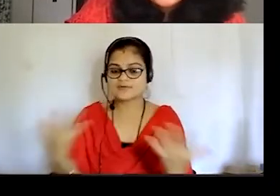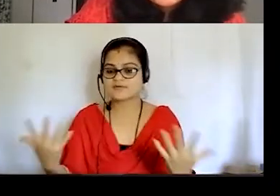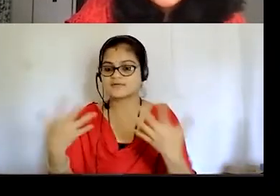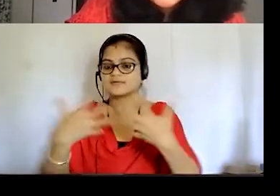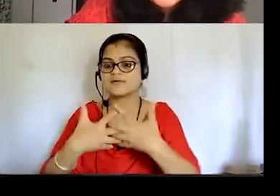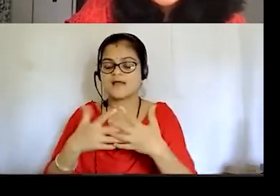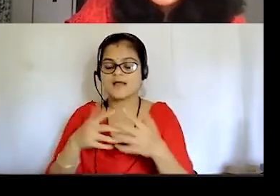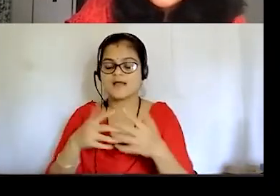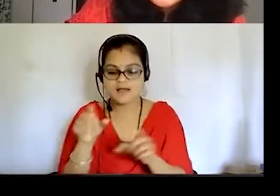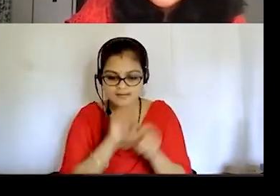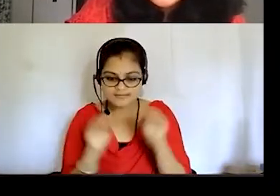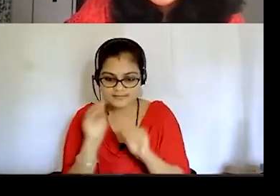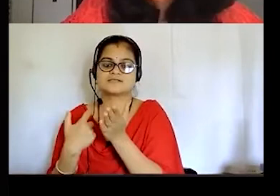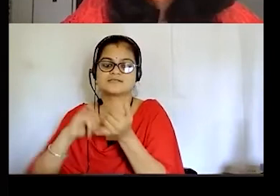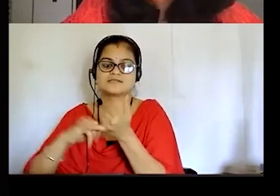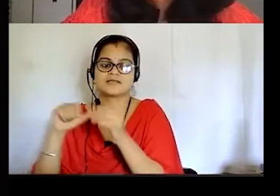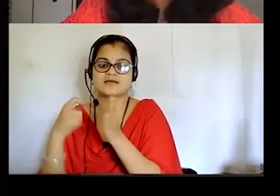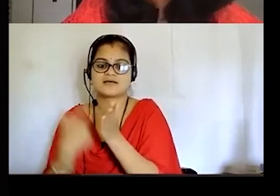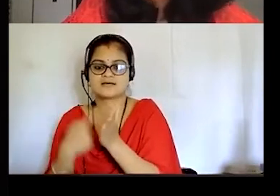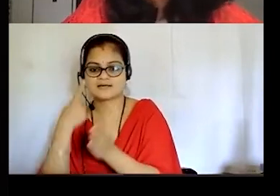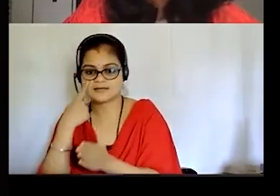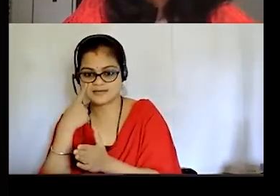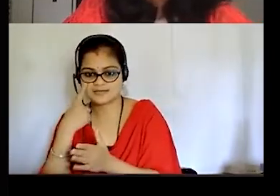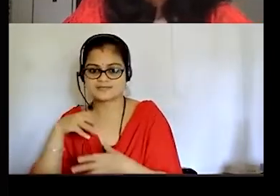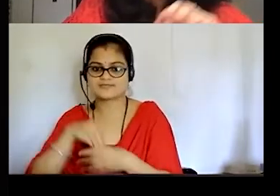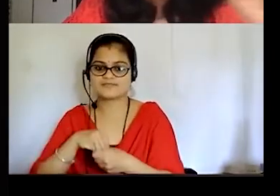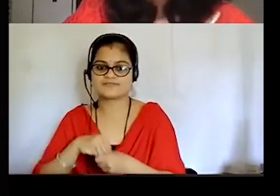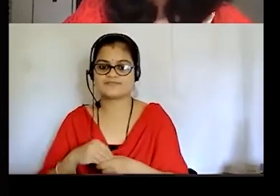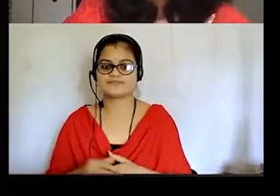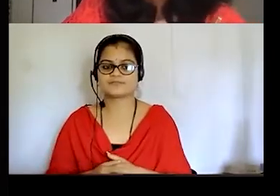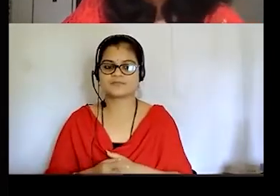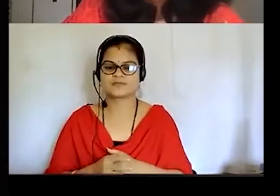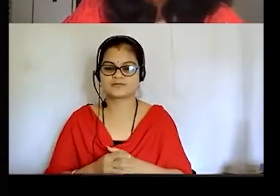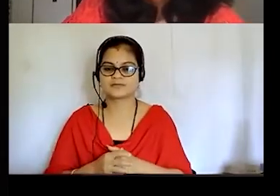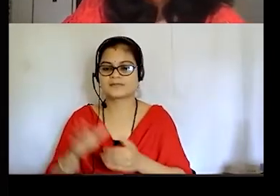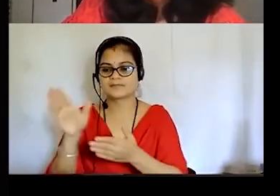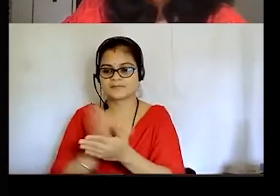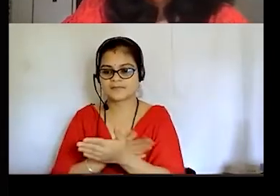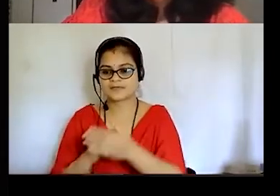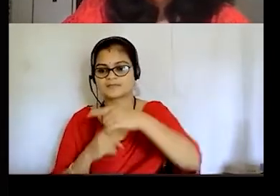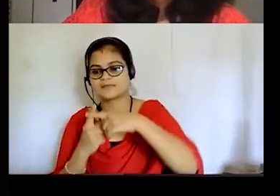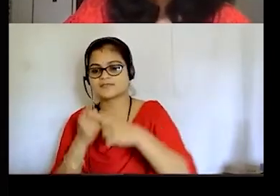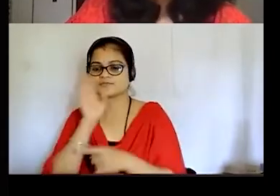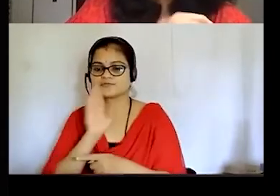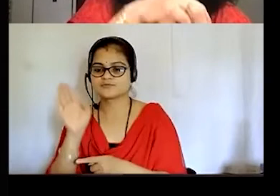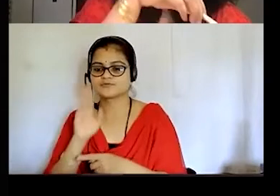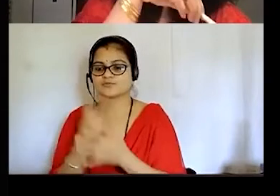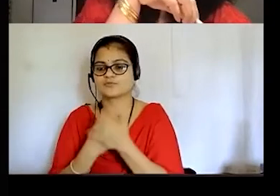a composition, Rangasari. Rangi sari